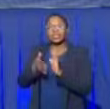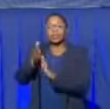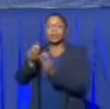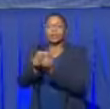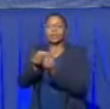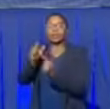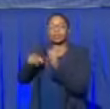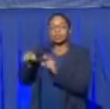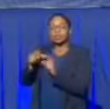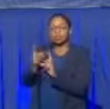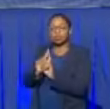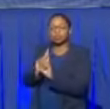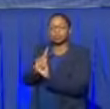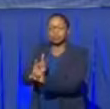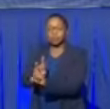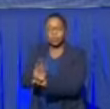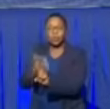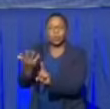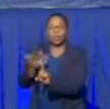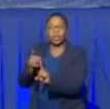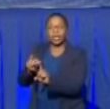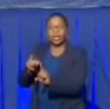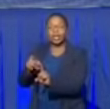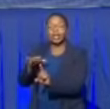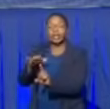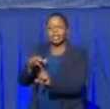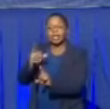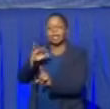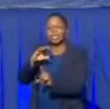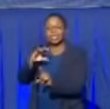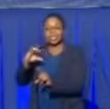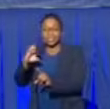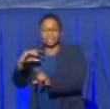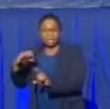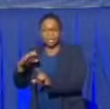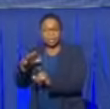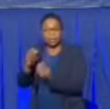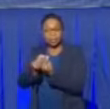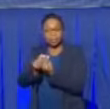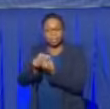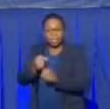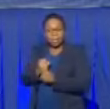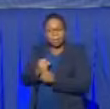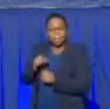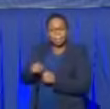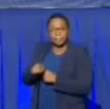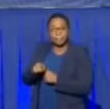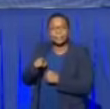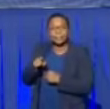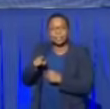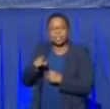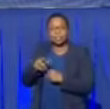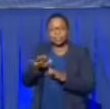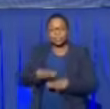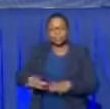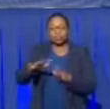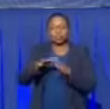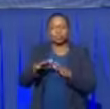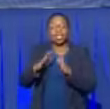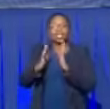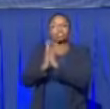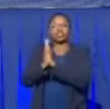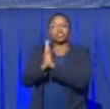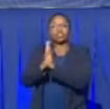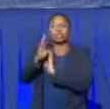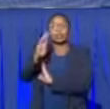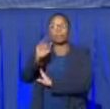site where the commission held its material. And that station, or the storage site, is the Baptist Church voting station